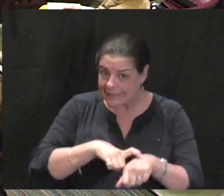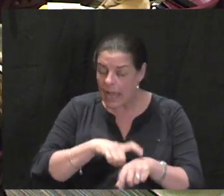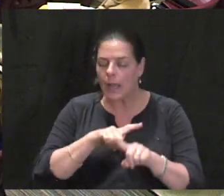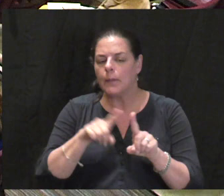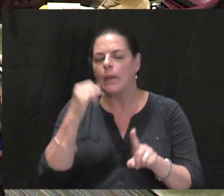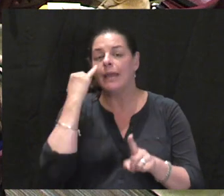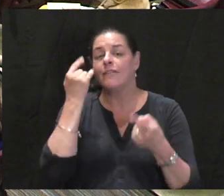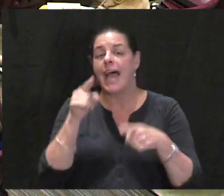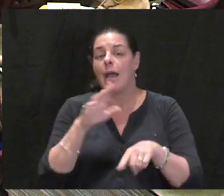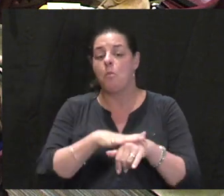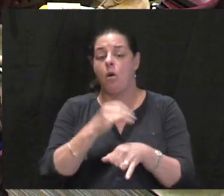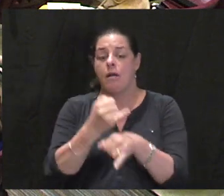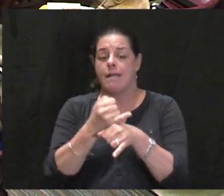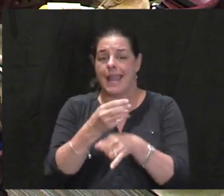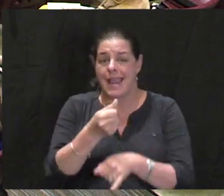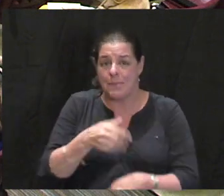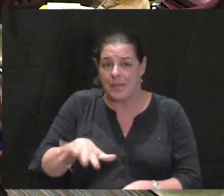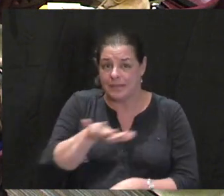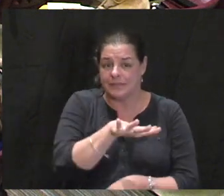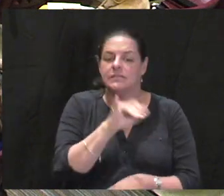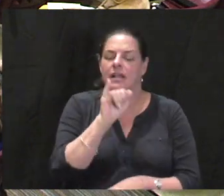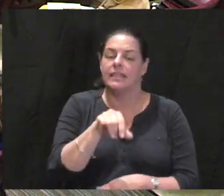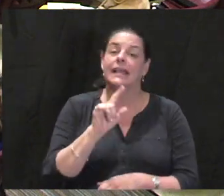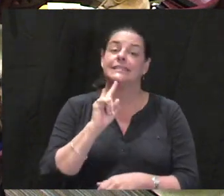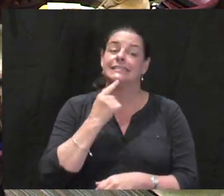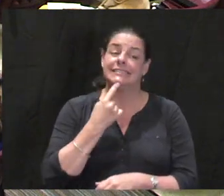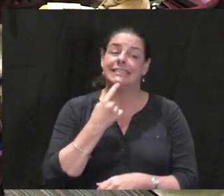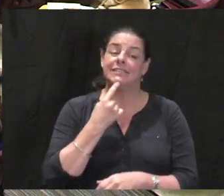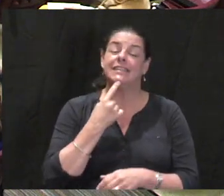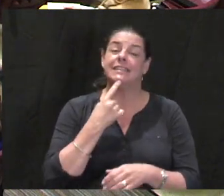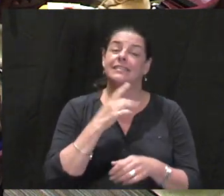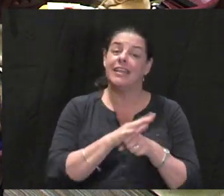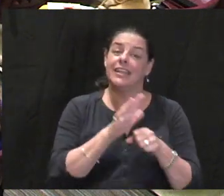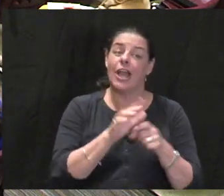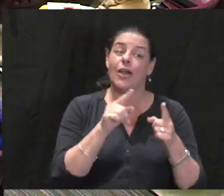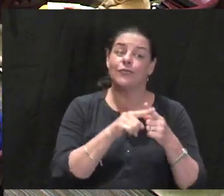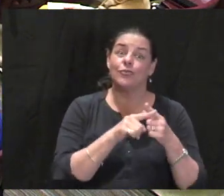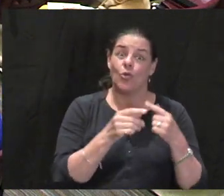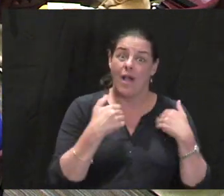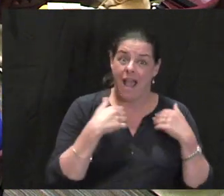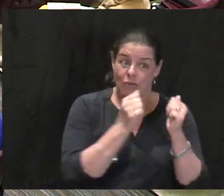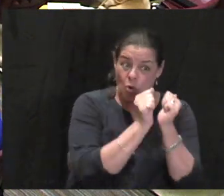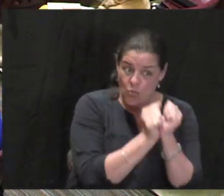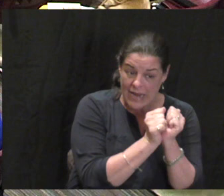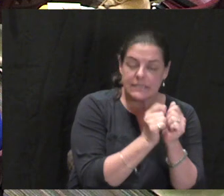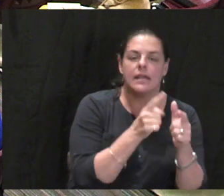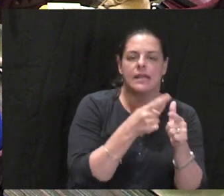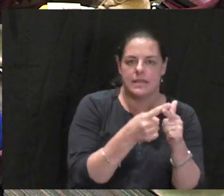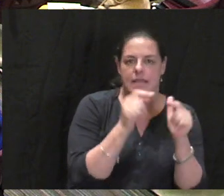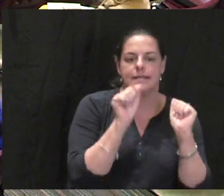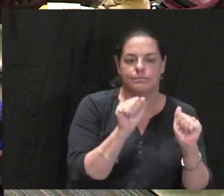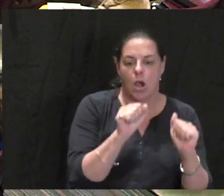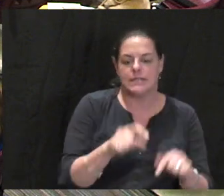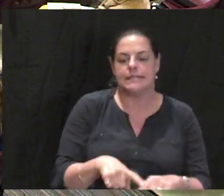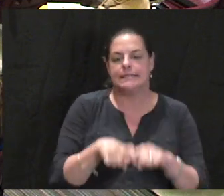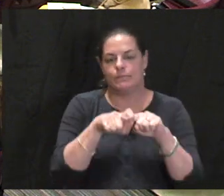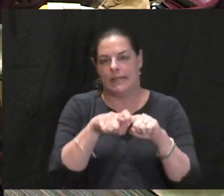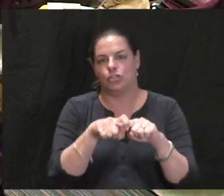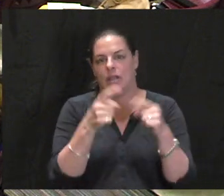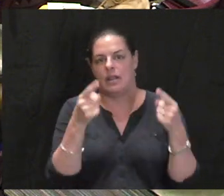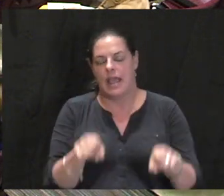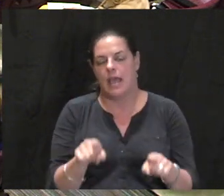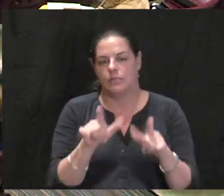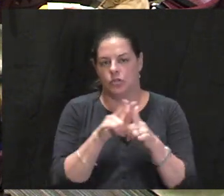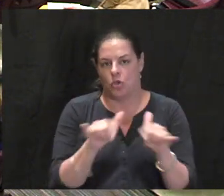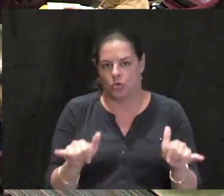on campus that's significant enough to result in an arrest, there is a possibility that a suspension also happens. And I would also